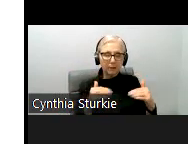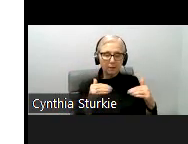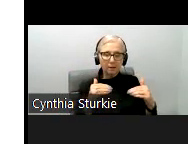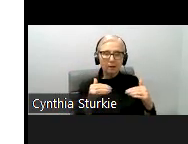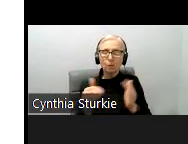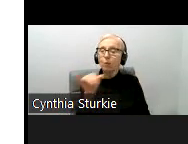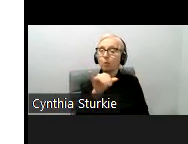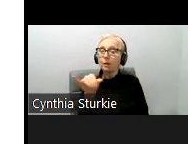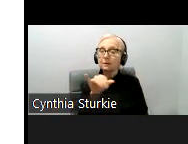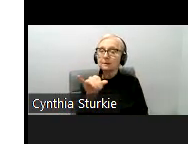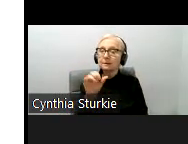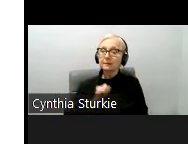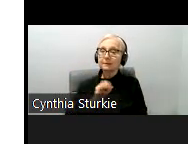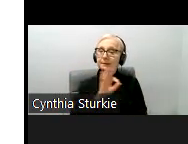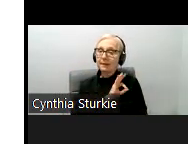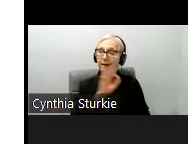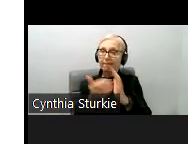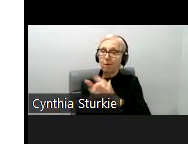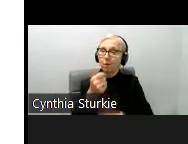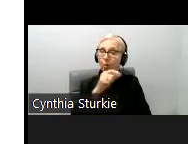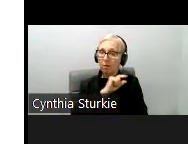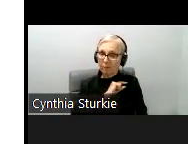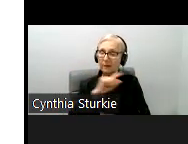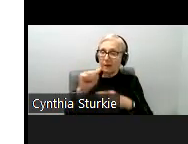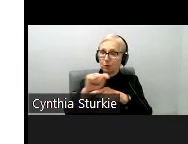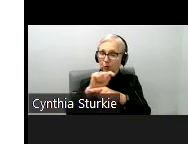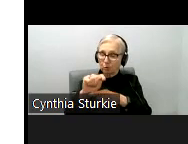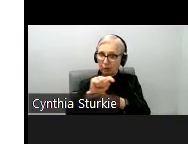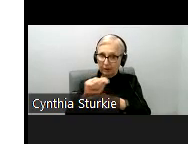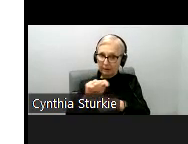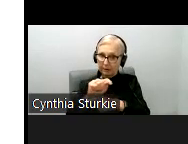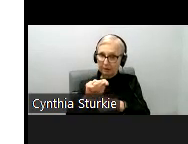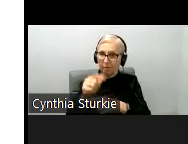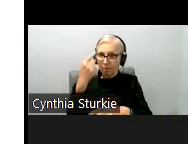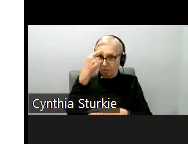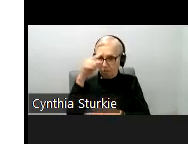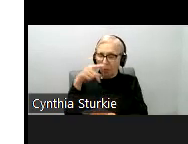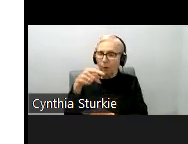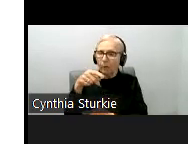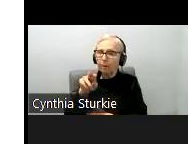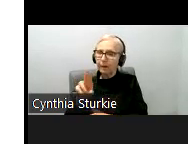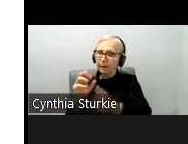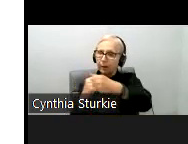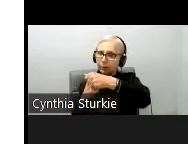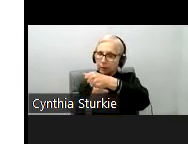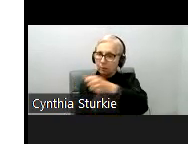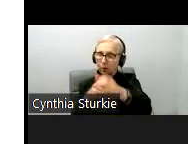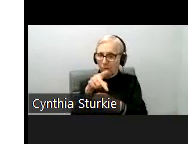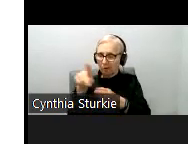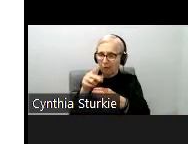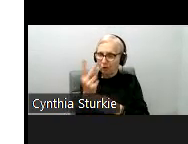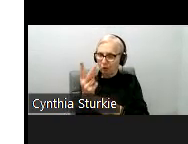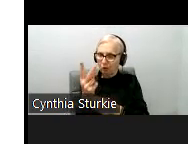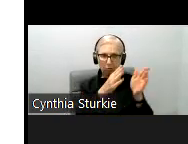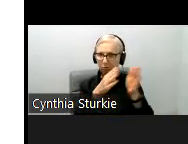We also have a section on staff qualifications and training. So for peer support professionals, there are kind of two paths